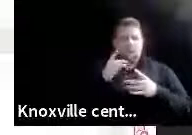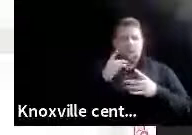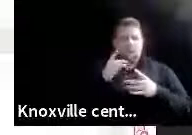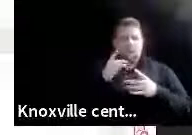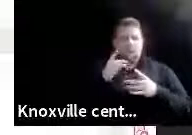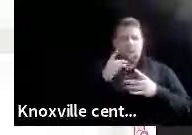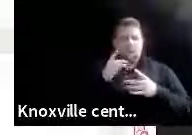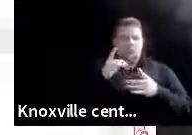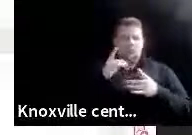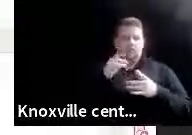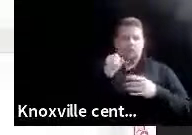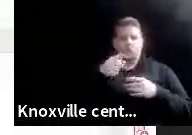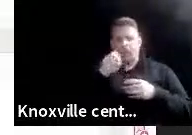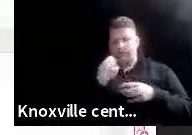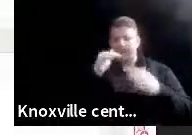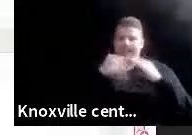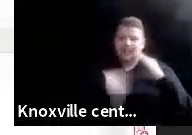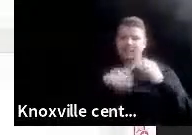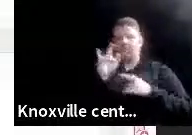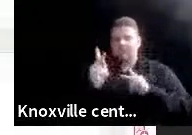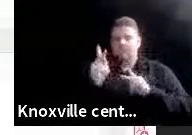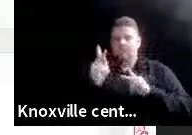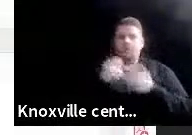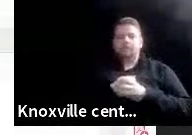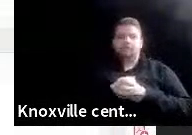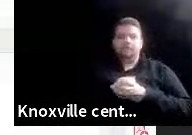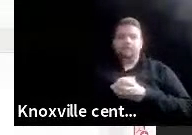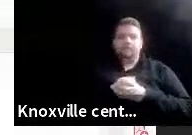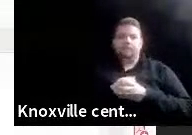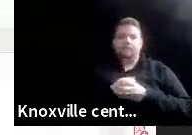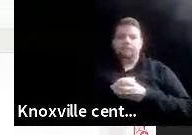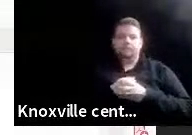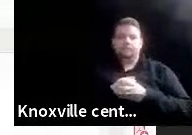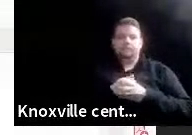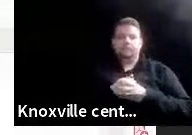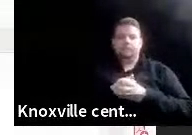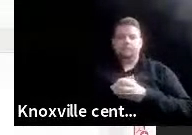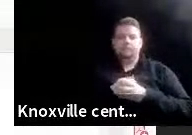25 for 25 people.